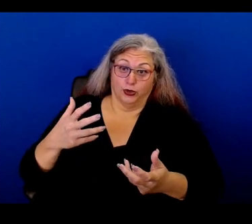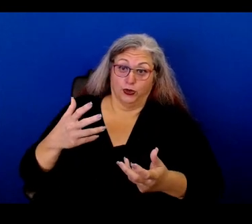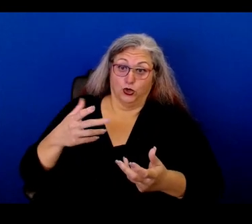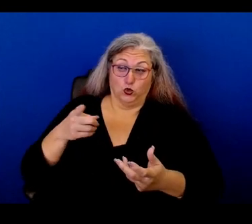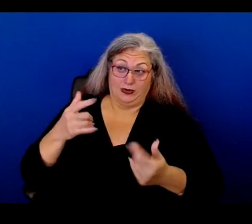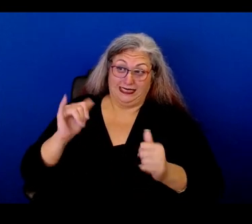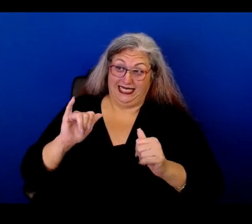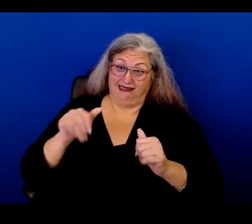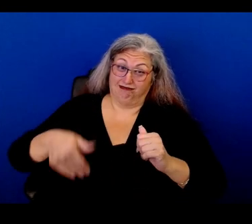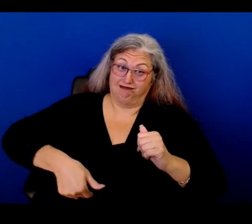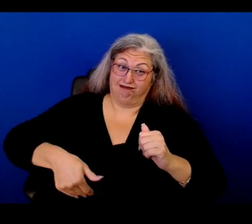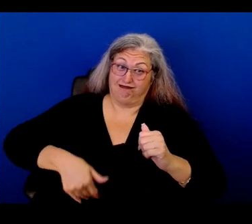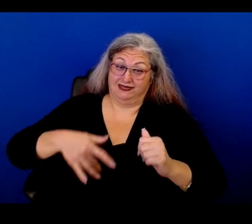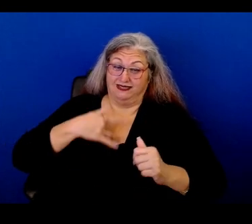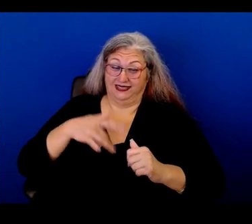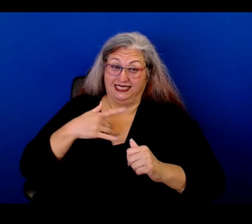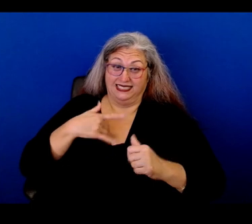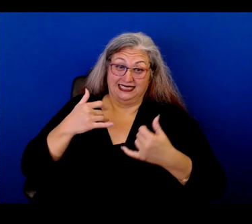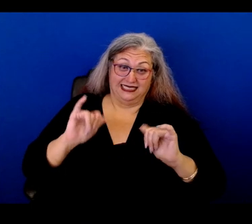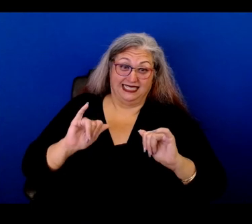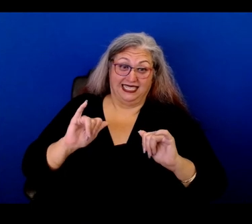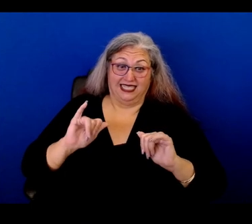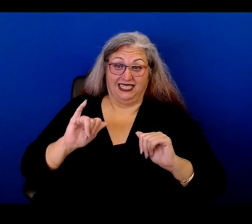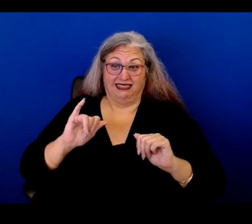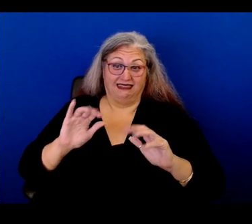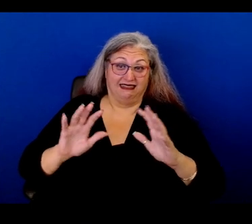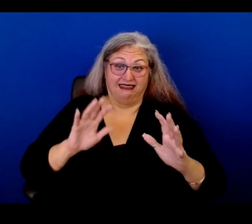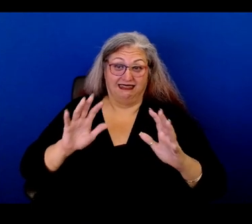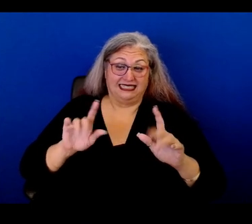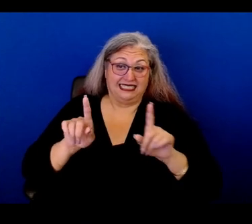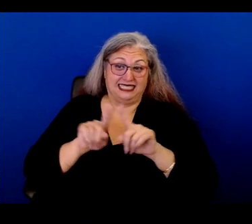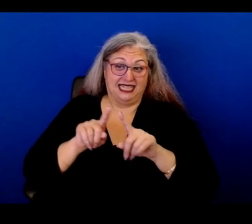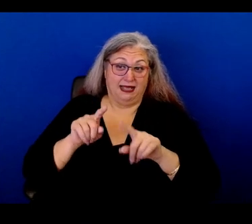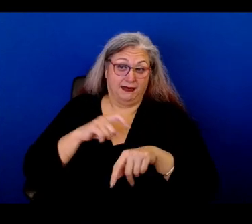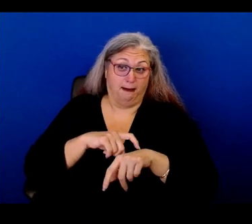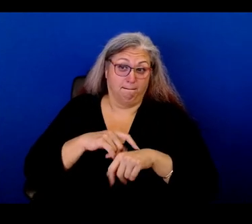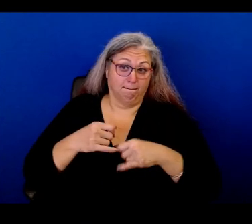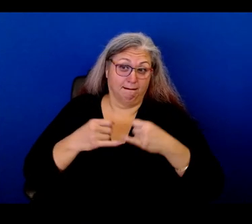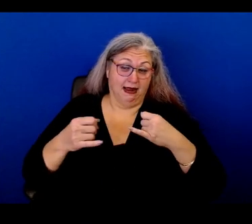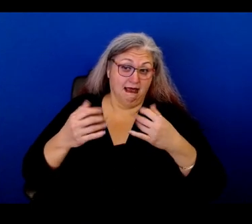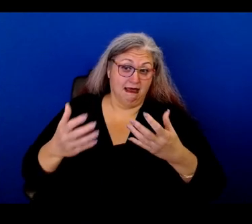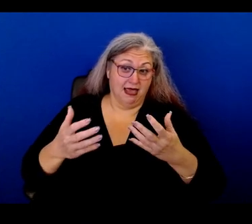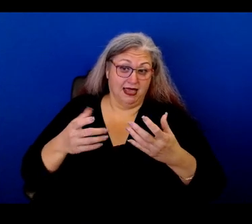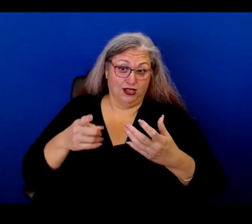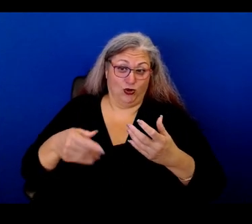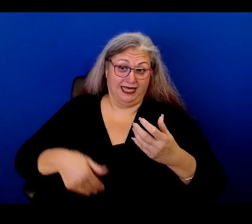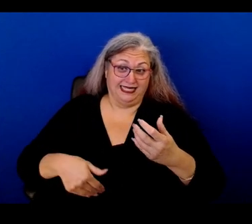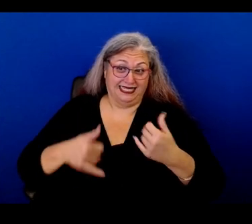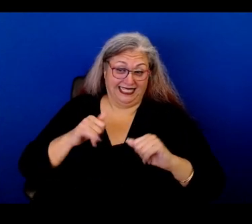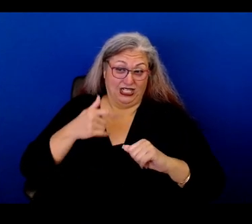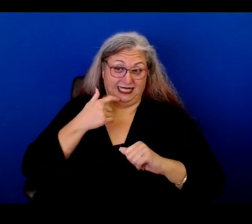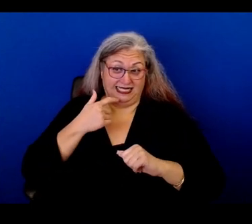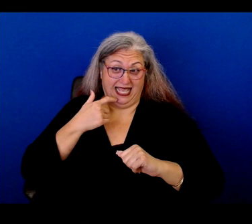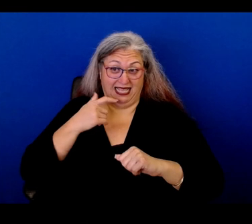you still have that feeling? Do you still have that same timeline? Is your instinct still telling you